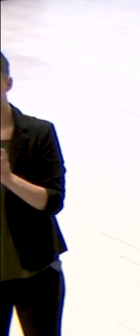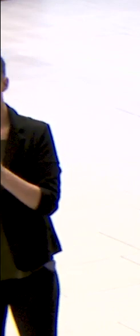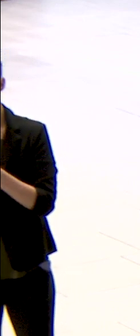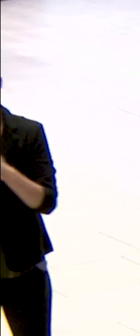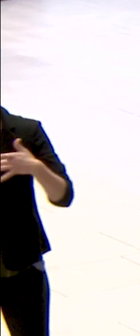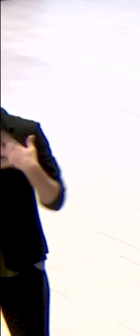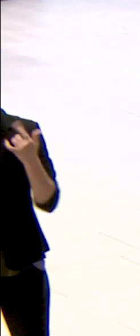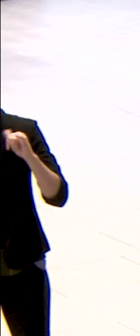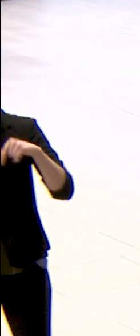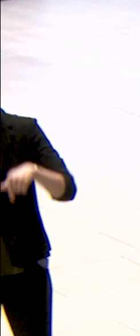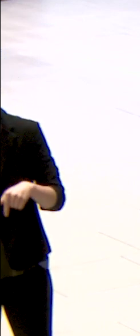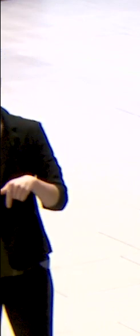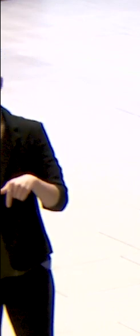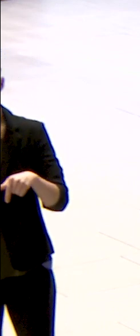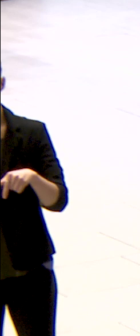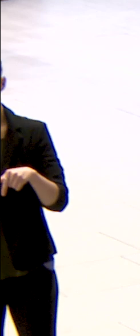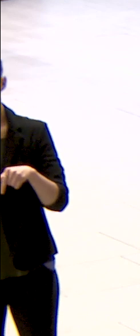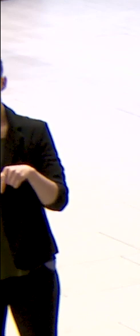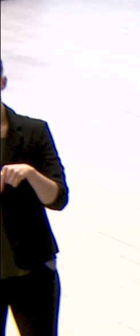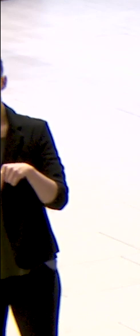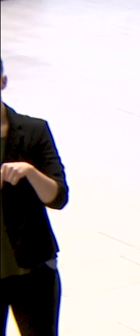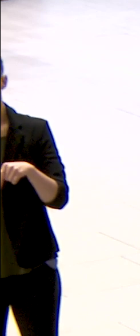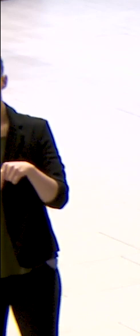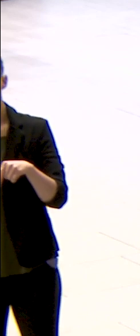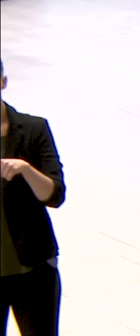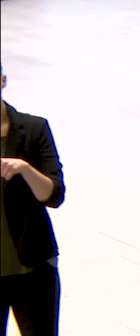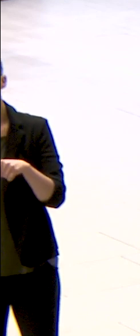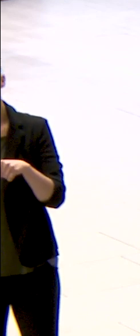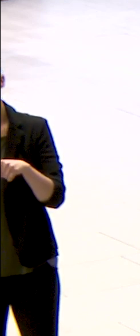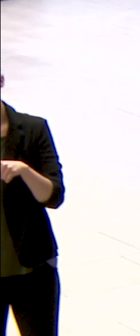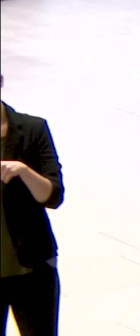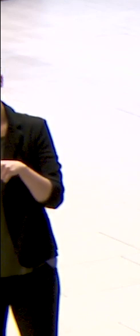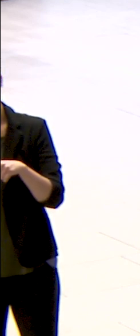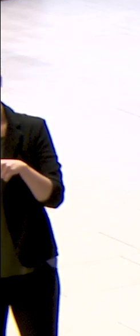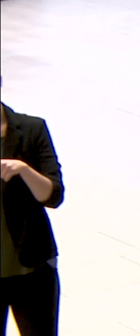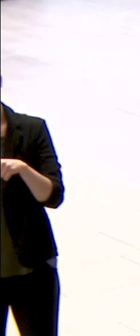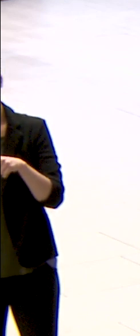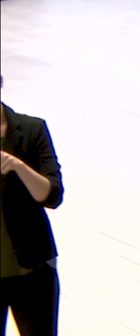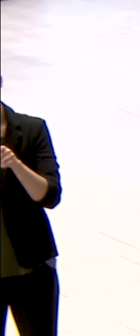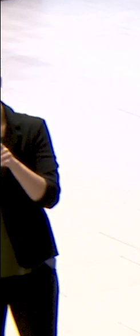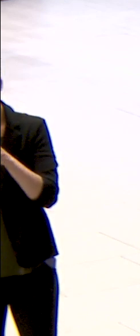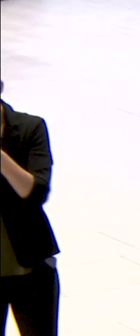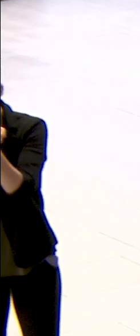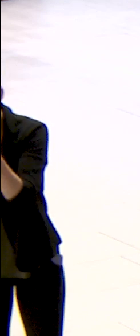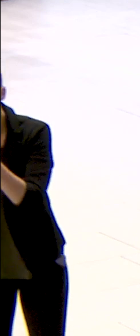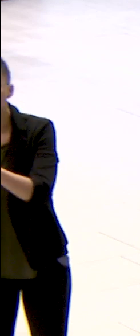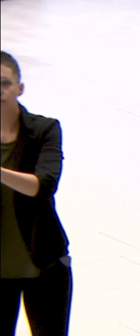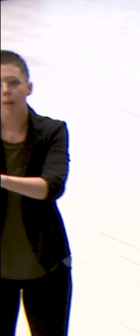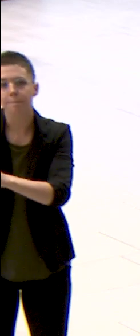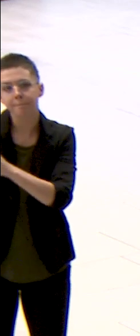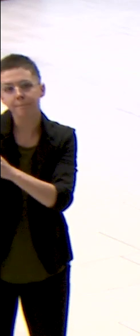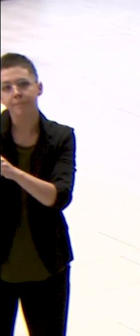events like these kind of fail to attract or get into Latin communities,